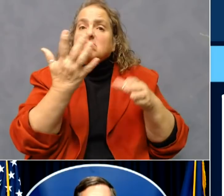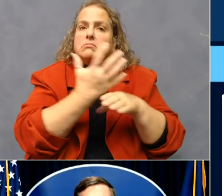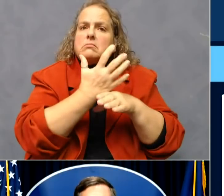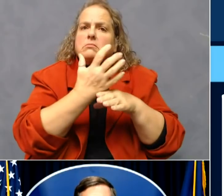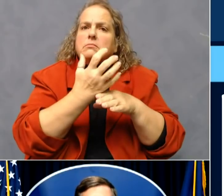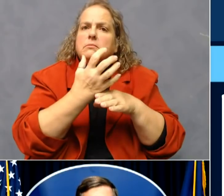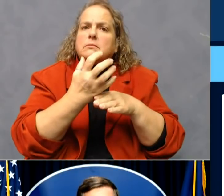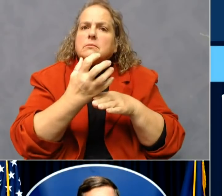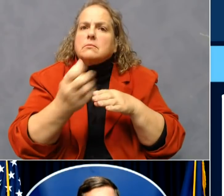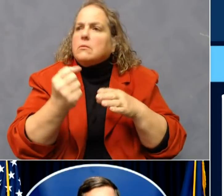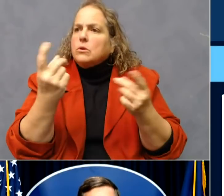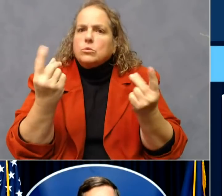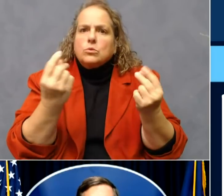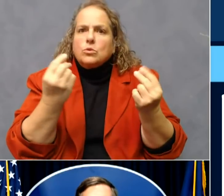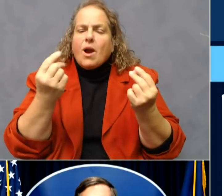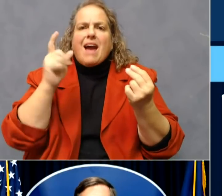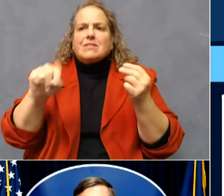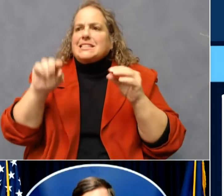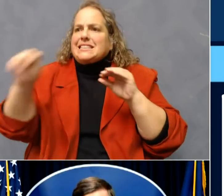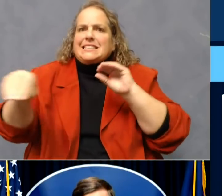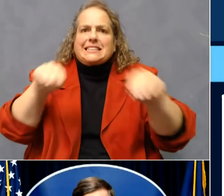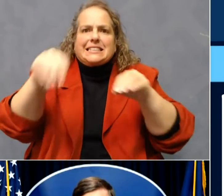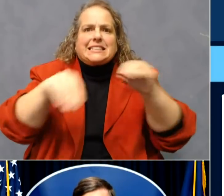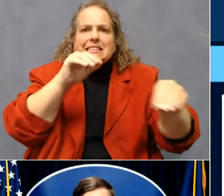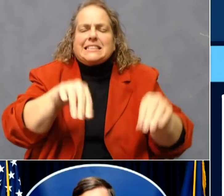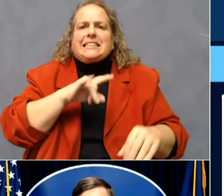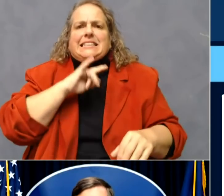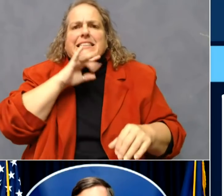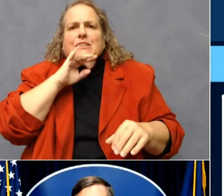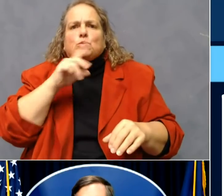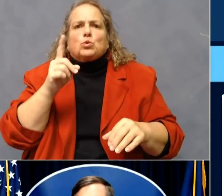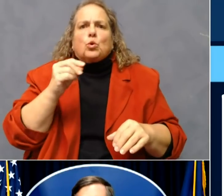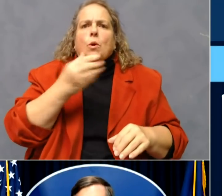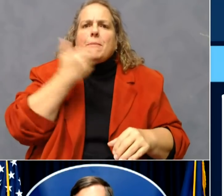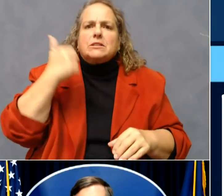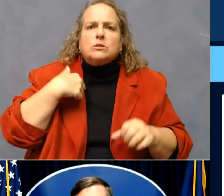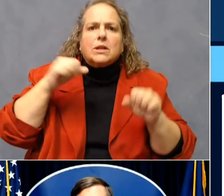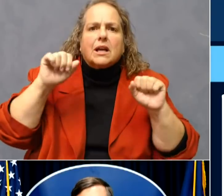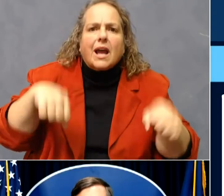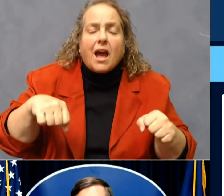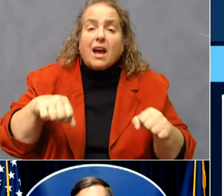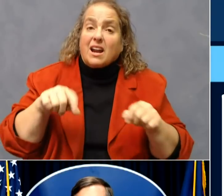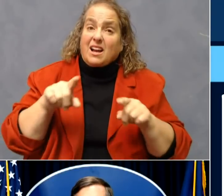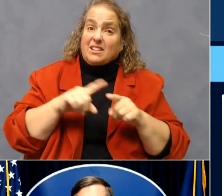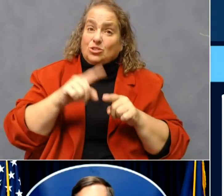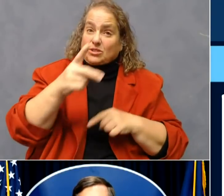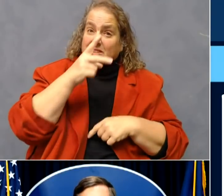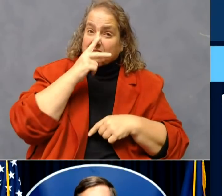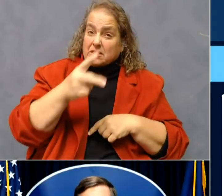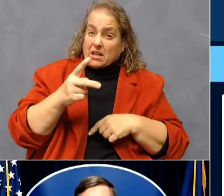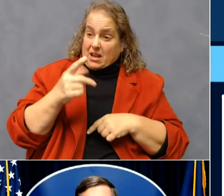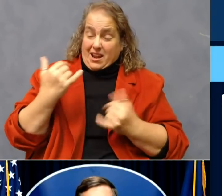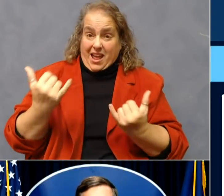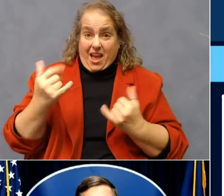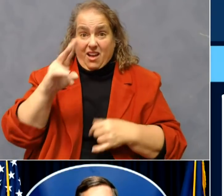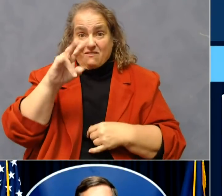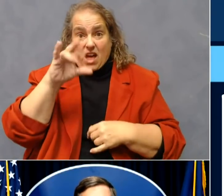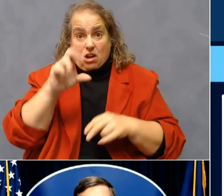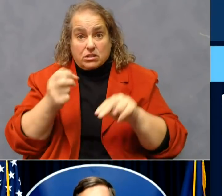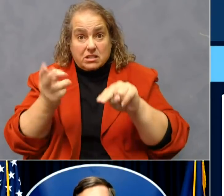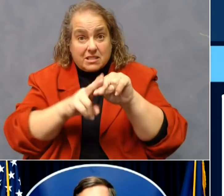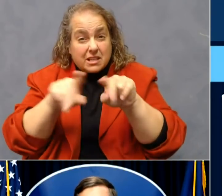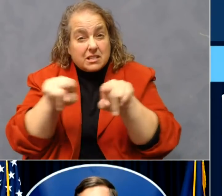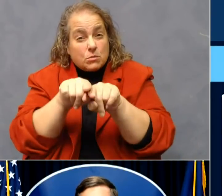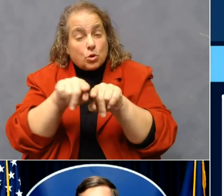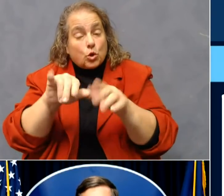that can help take care of them. And as we saw both in the initial surge of the virus in places like New York, or in the summer